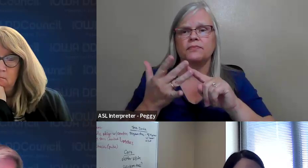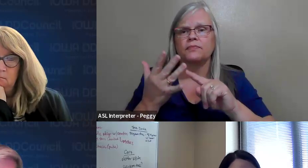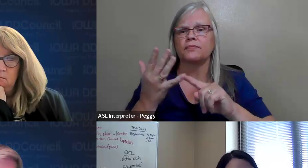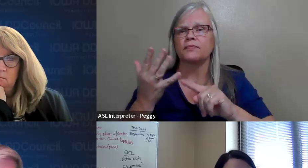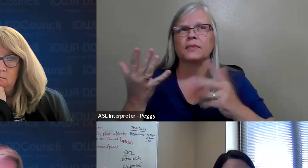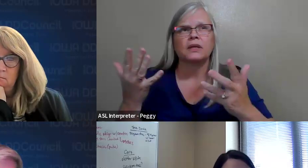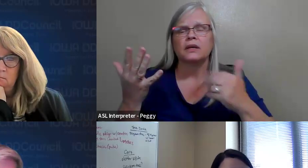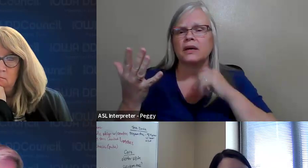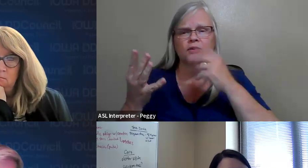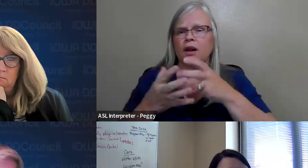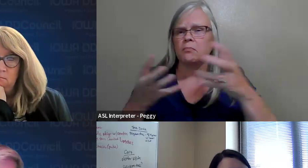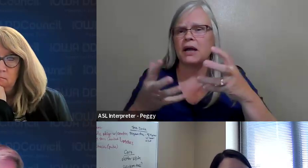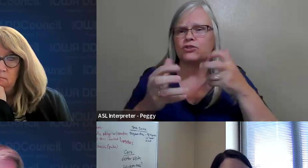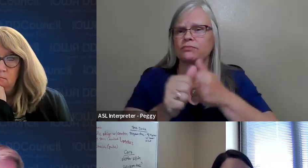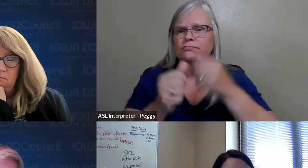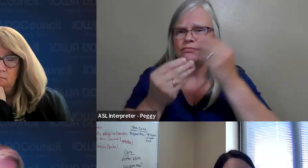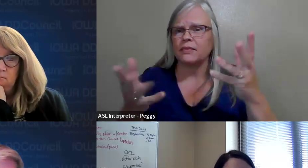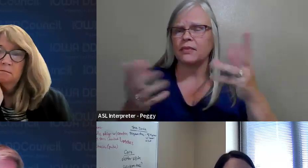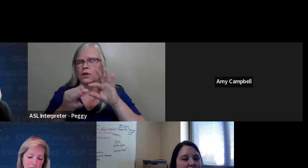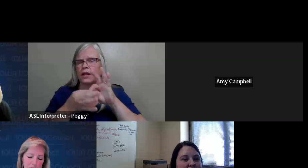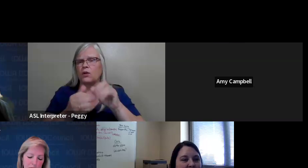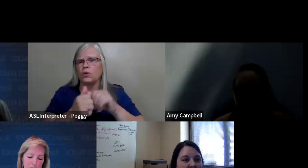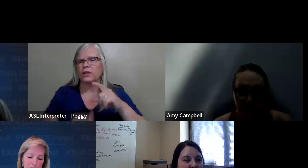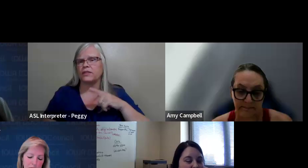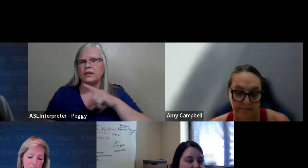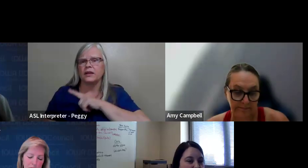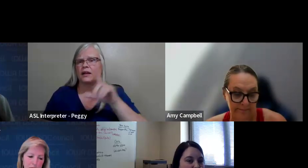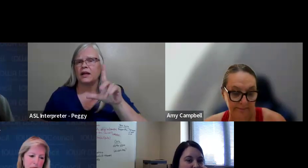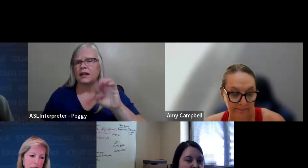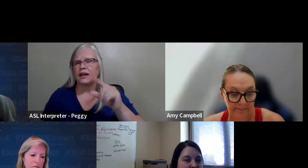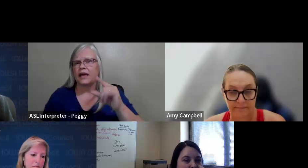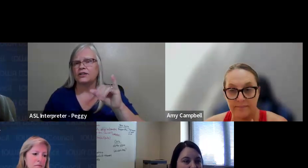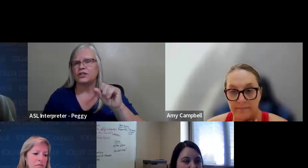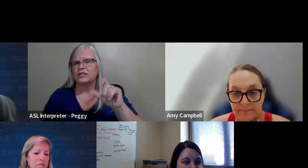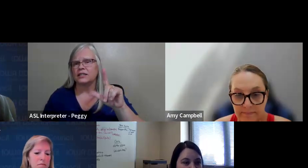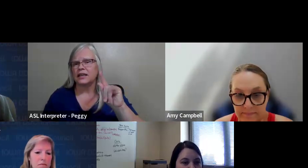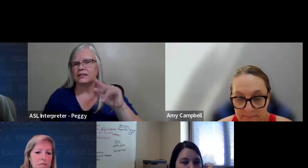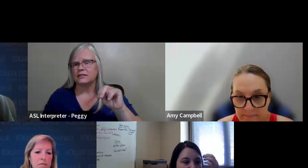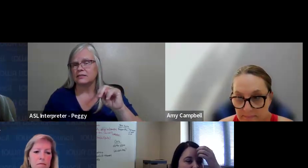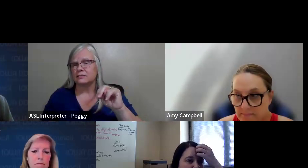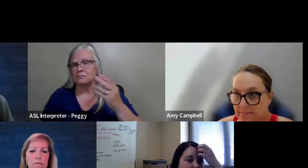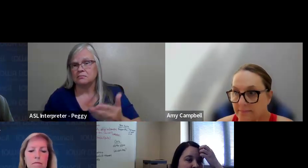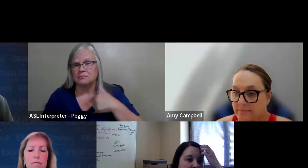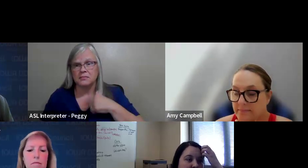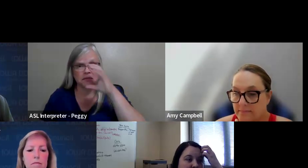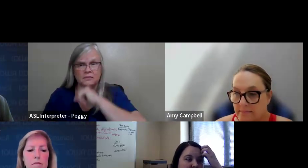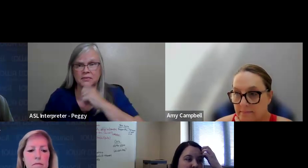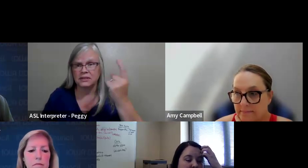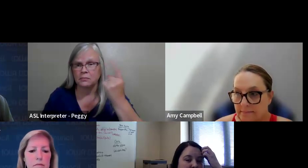don't have much of an update as far as legislation, unless there's something that I'm missing from